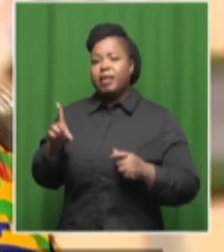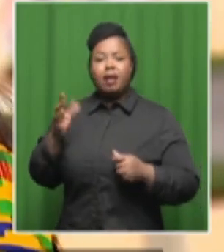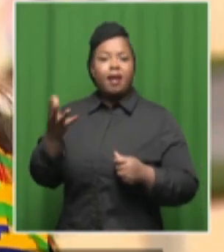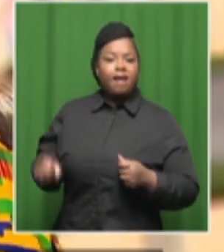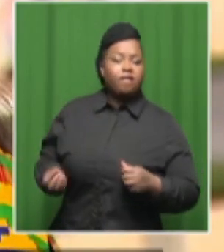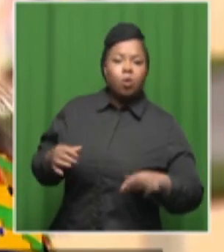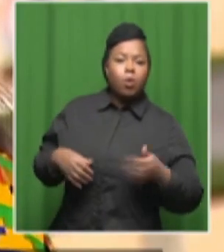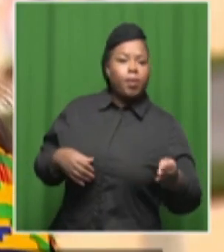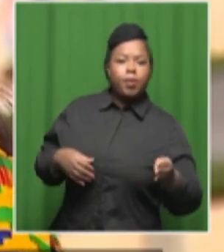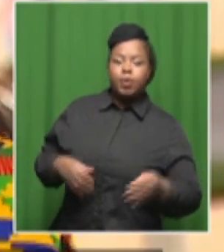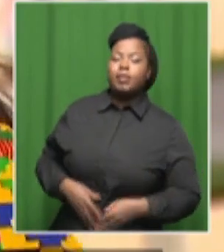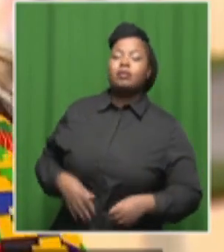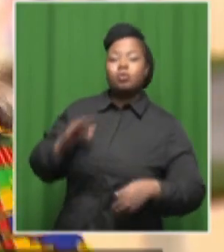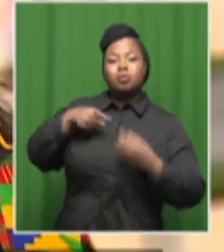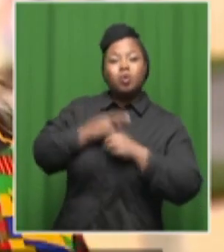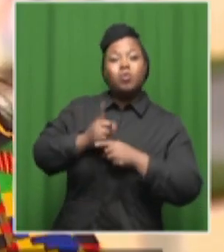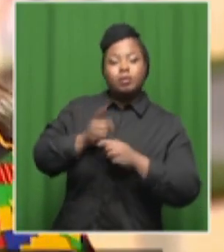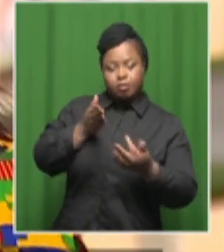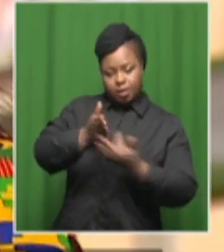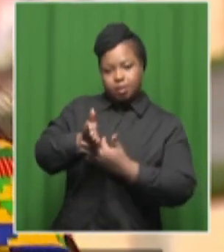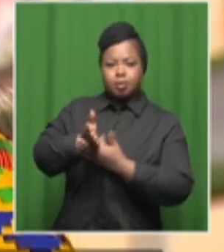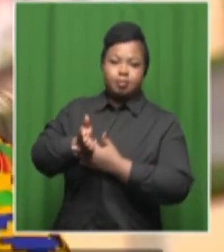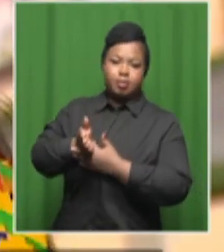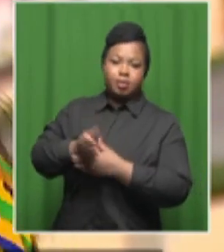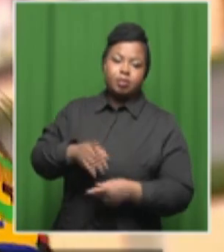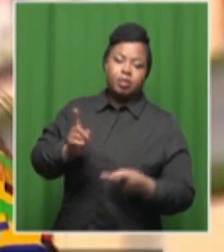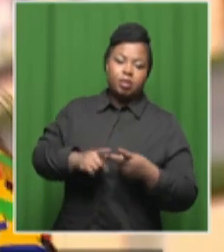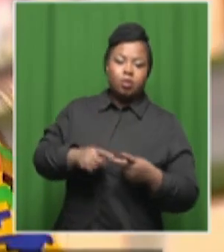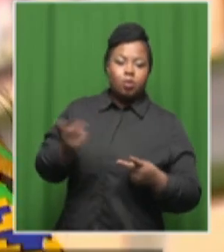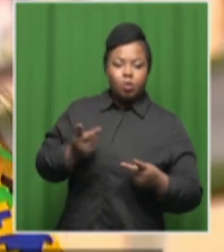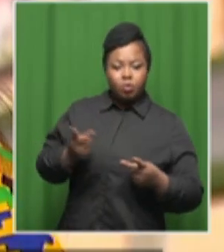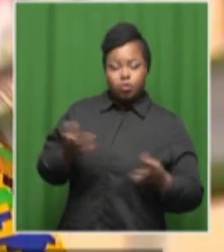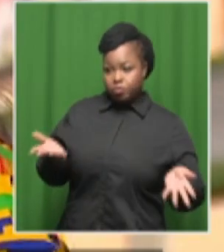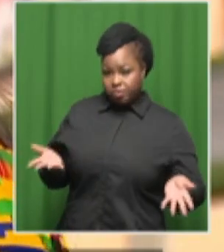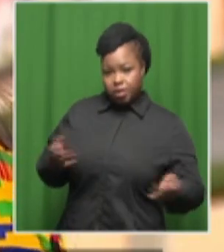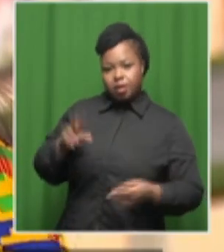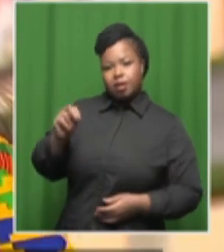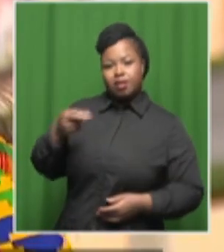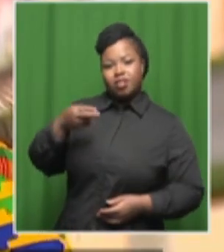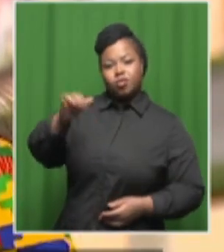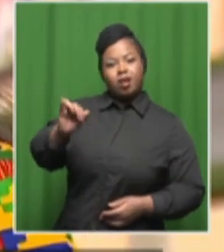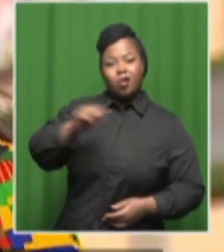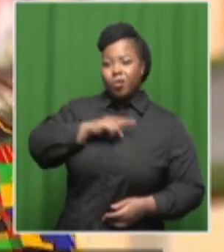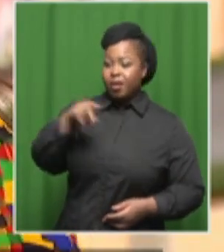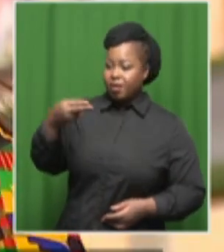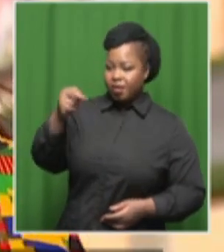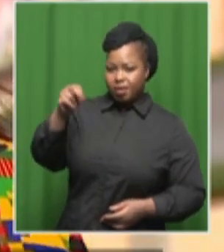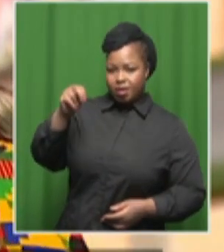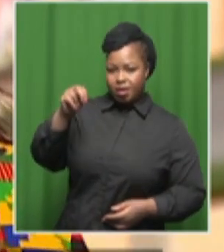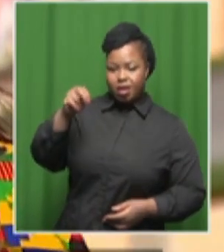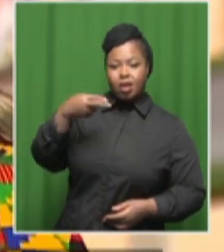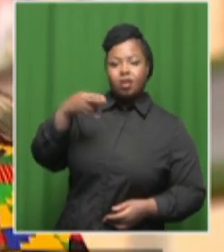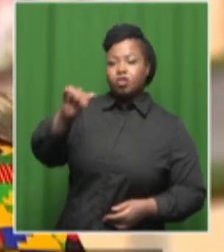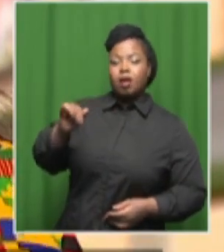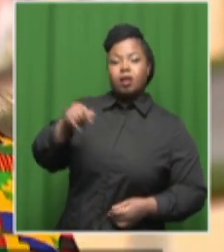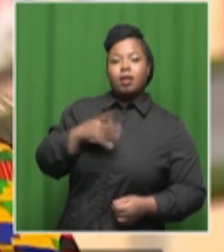talks about accessibility once again. And again, the conversation will then move towards NHI, which also talks about the two-tier